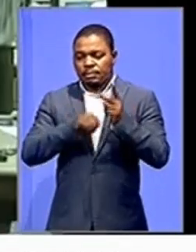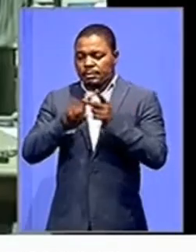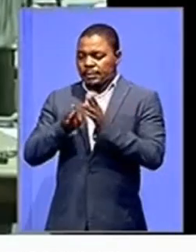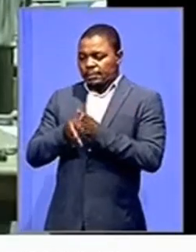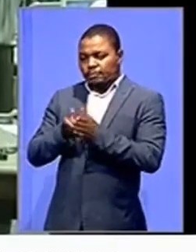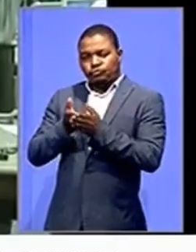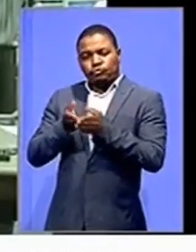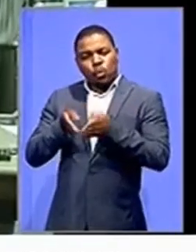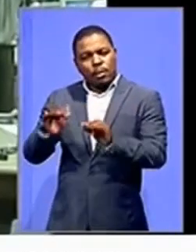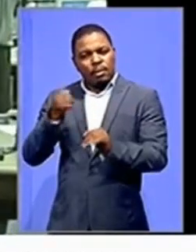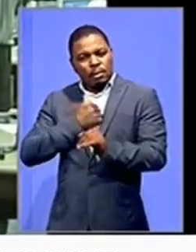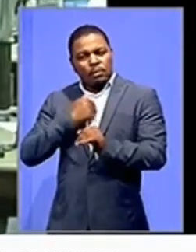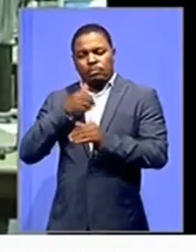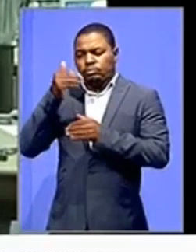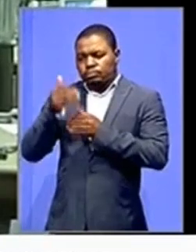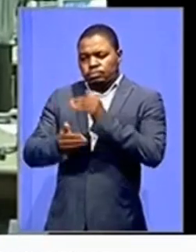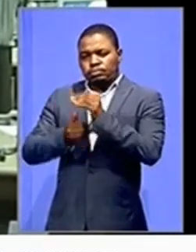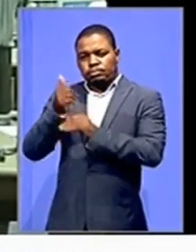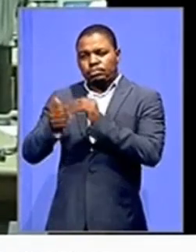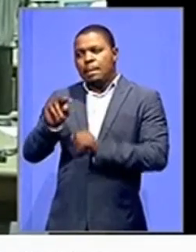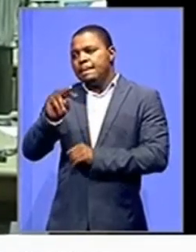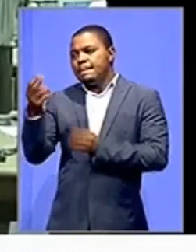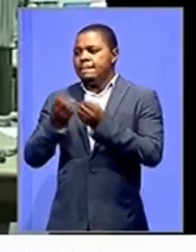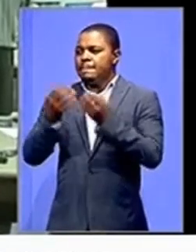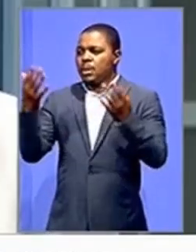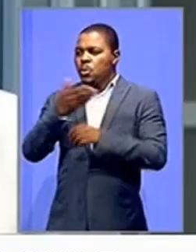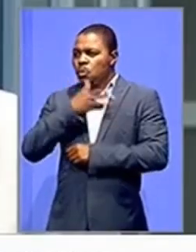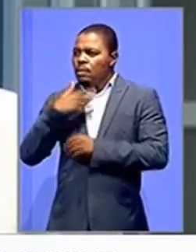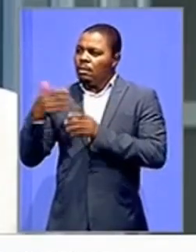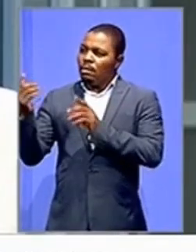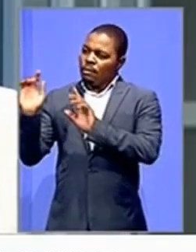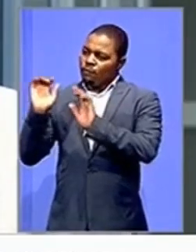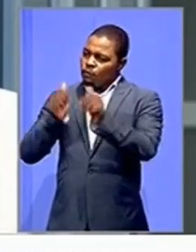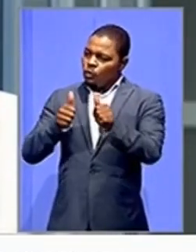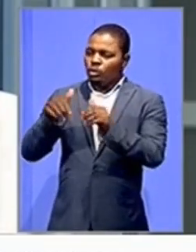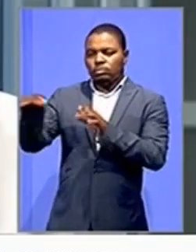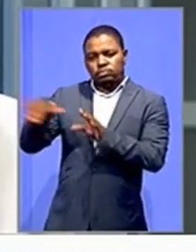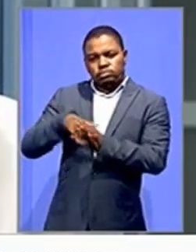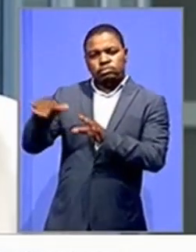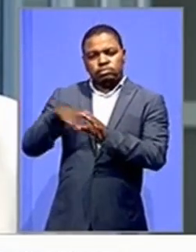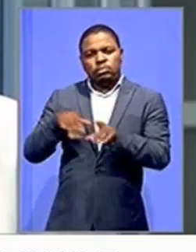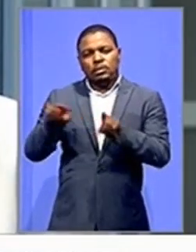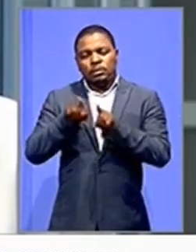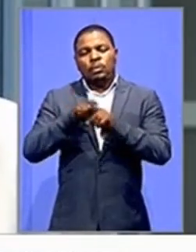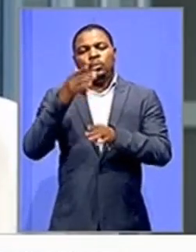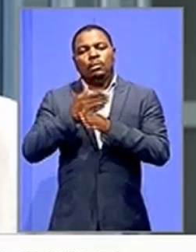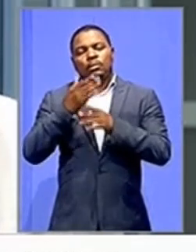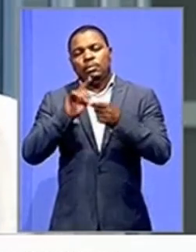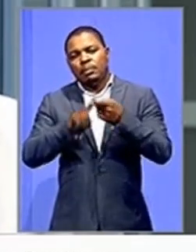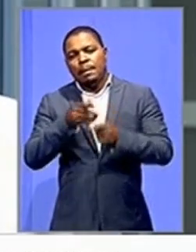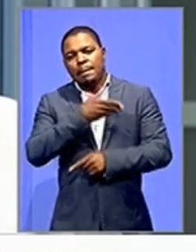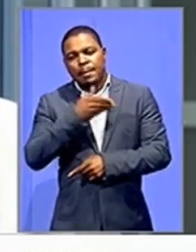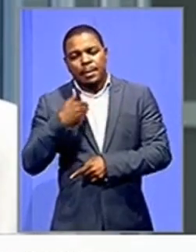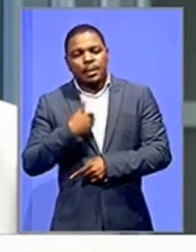tsela eo basadi ba bangata ba ileng ba tla ka moramka ba ileng ba etsamaya. Nka bua ka bo